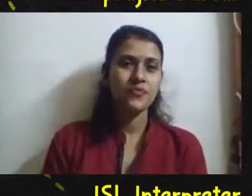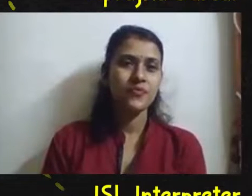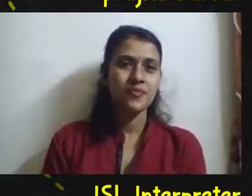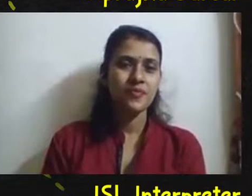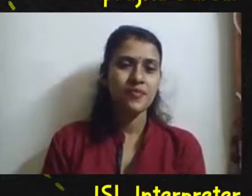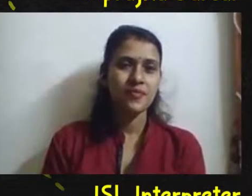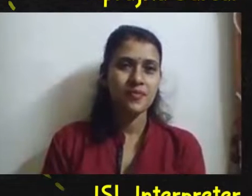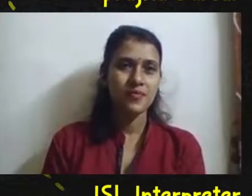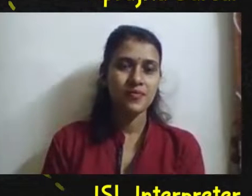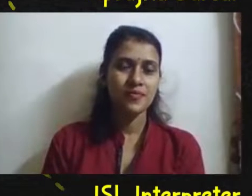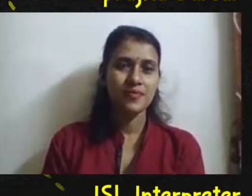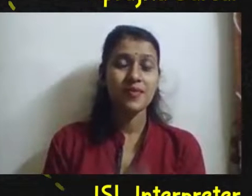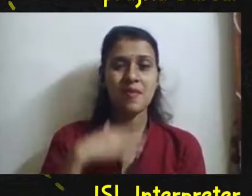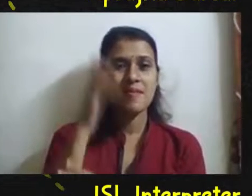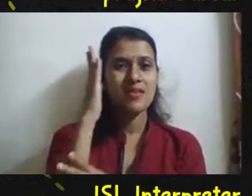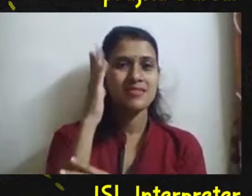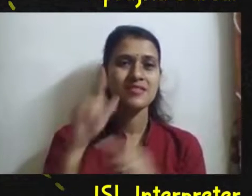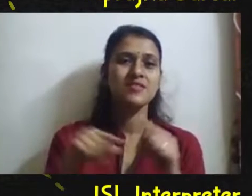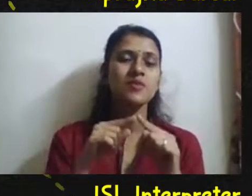my session.